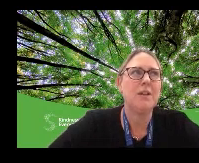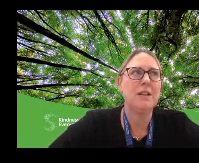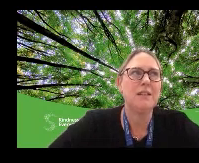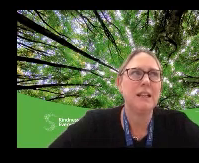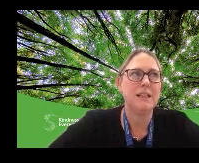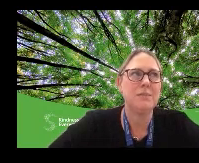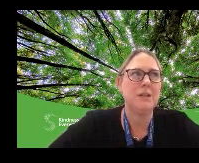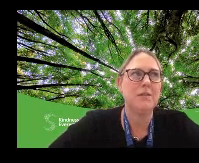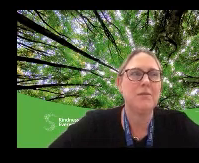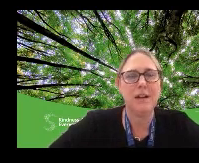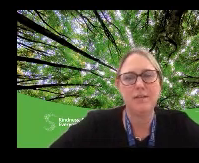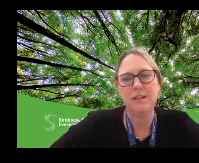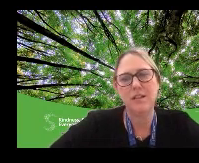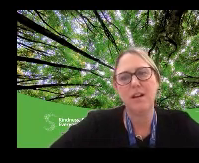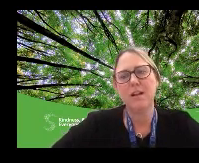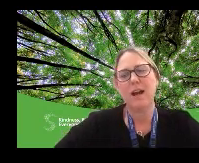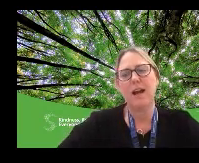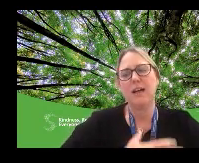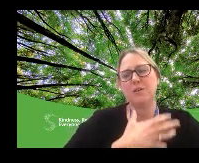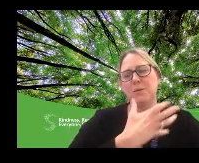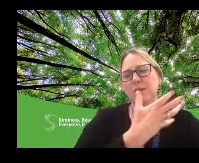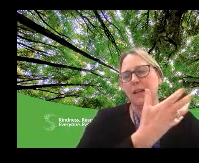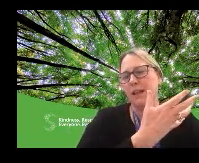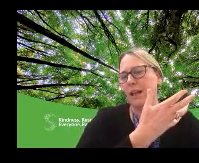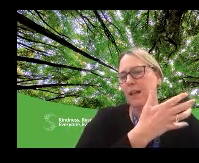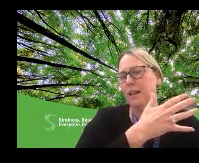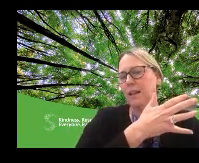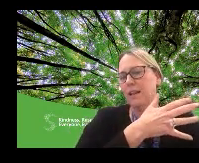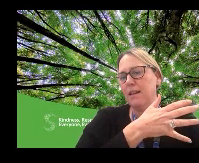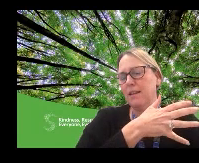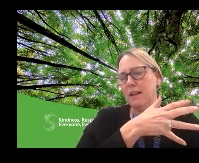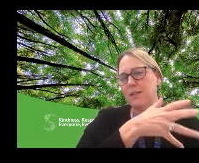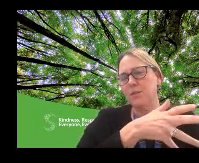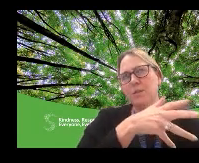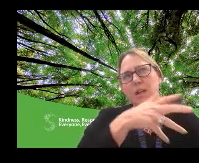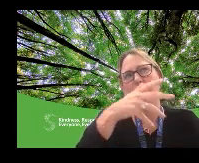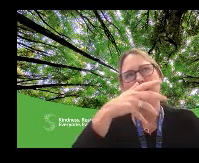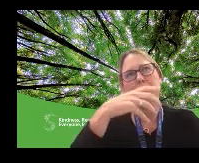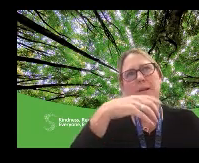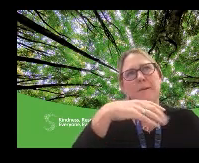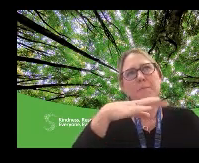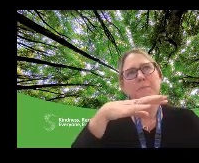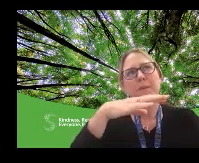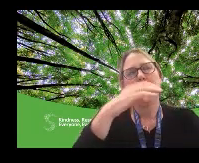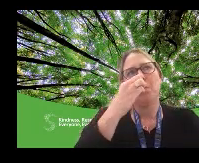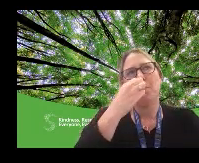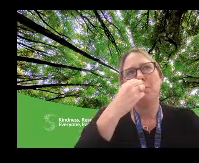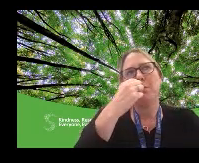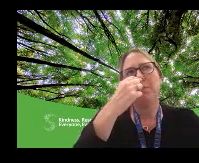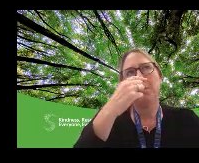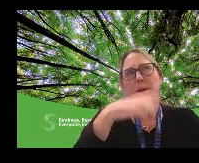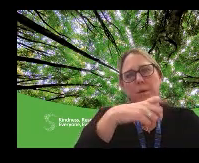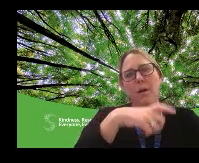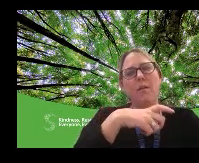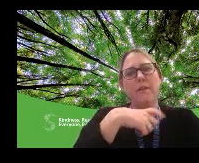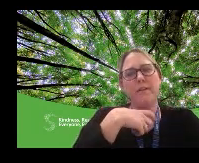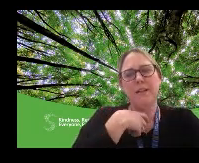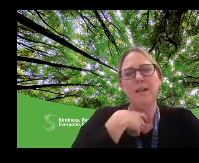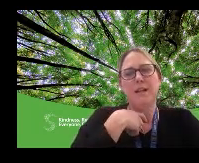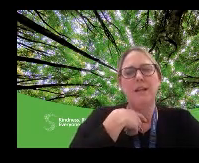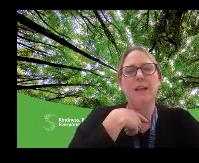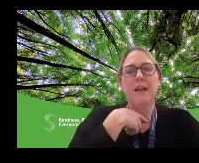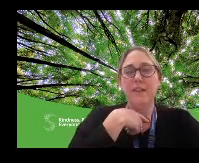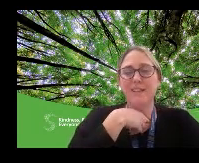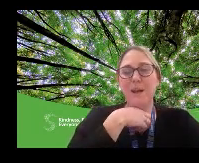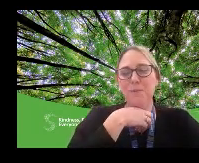about the assessment varies, and like Ash was saying then, it's ongoing. And what we will pull apart